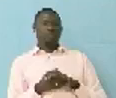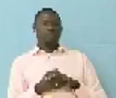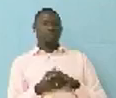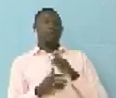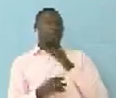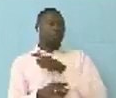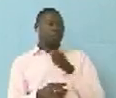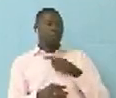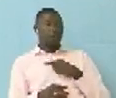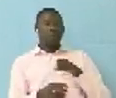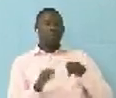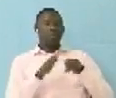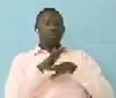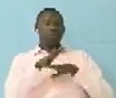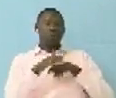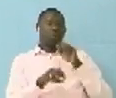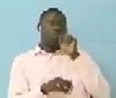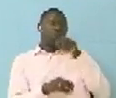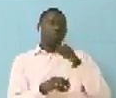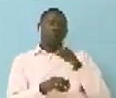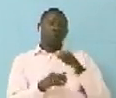that they were under your command.